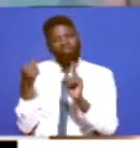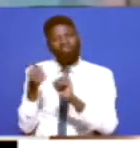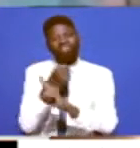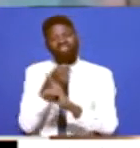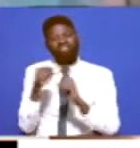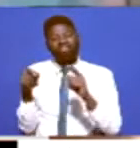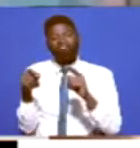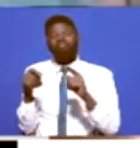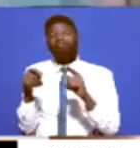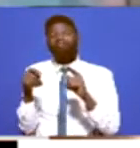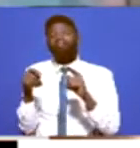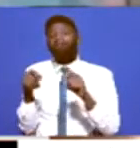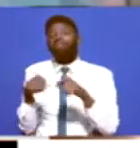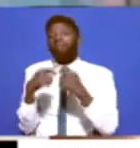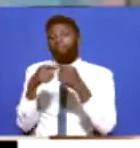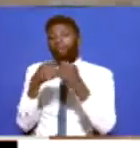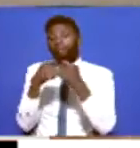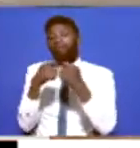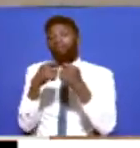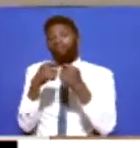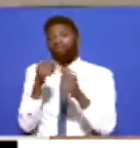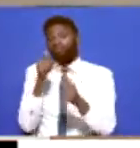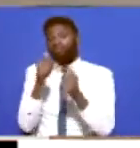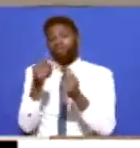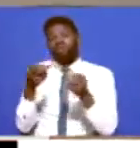bring to an end in the last few years.